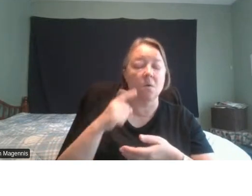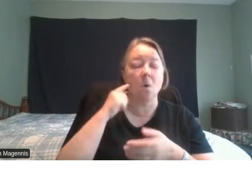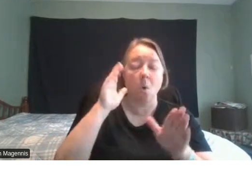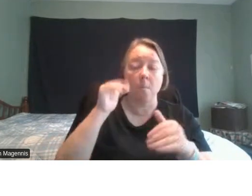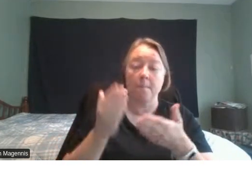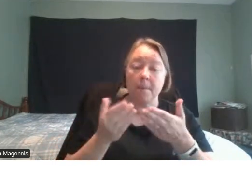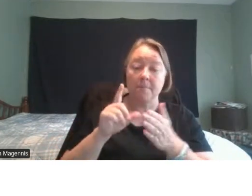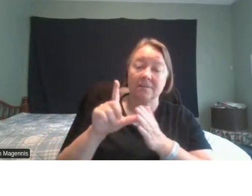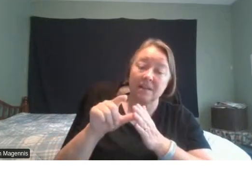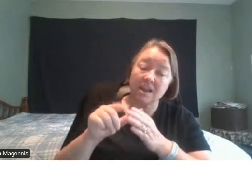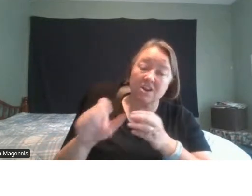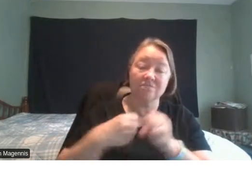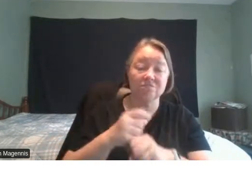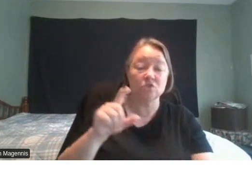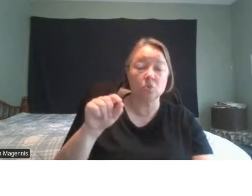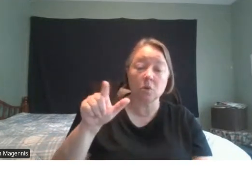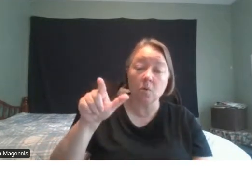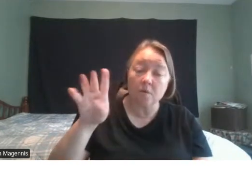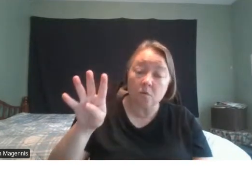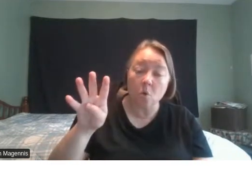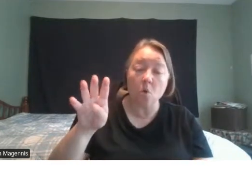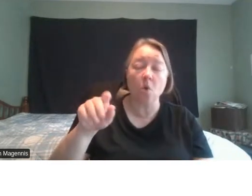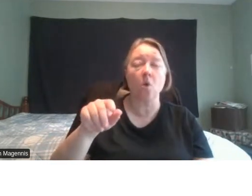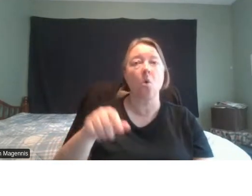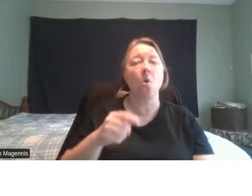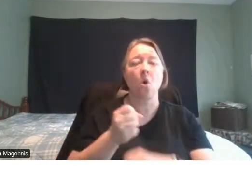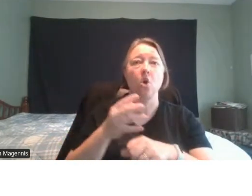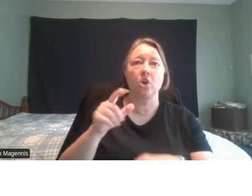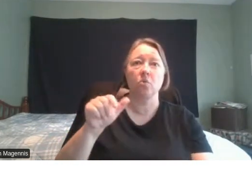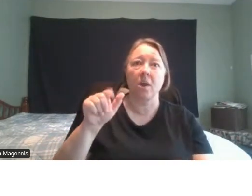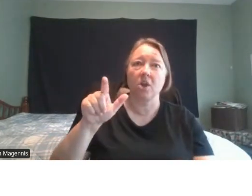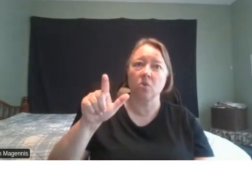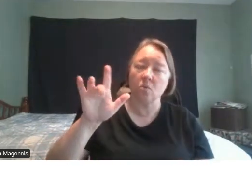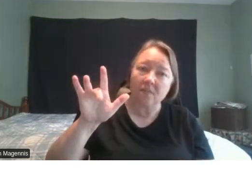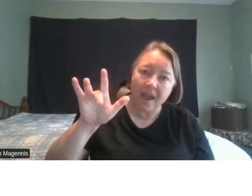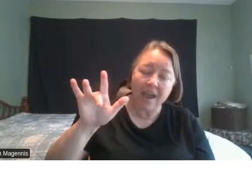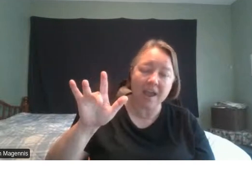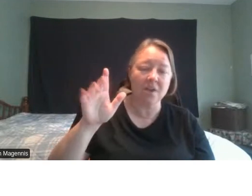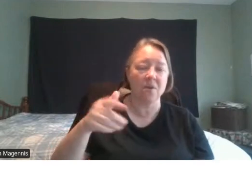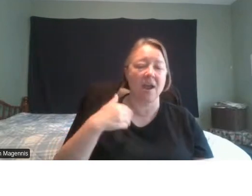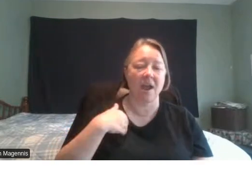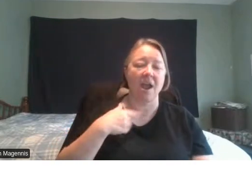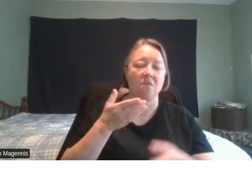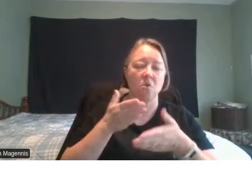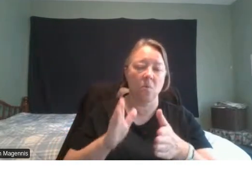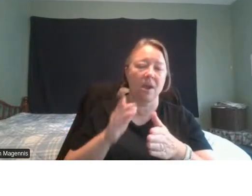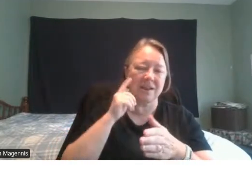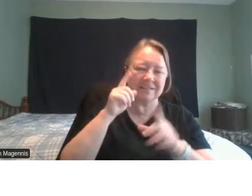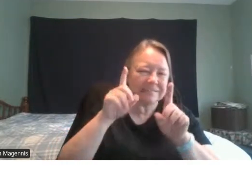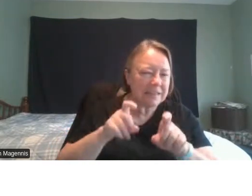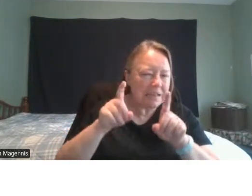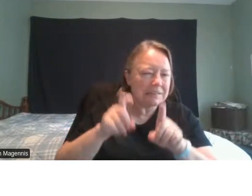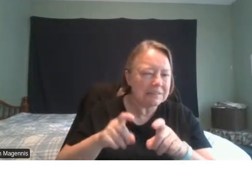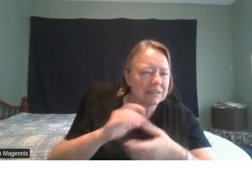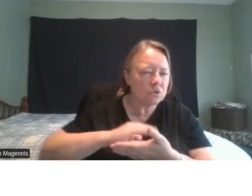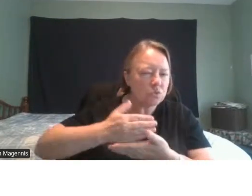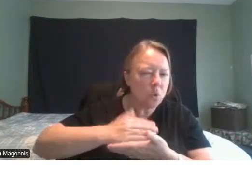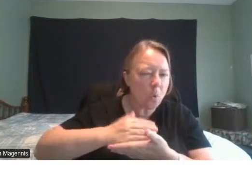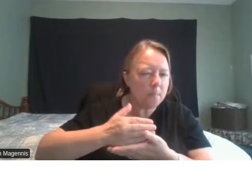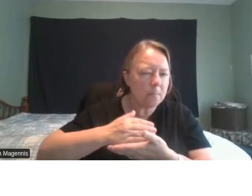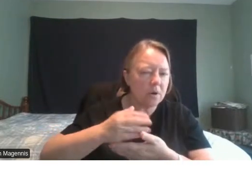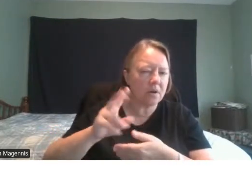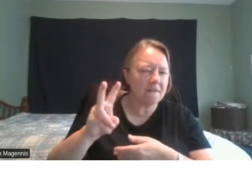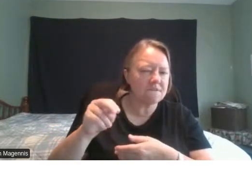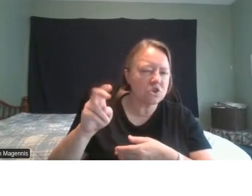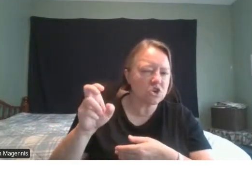later 2024, early 2025, having a Chromebook version available for people to start testing. And then that work will sort